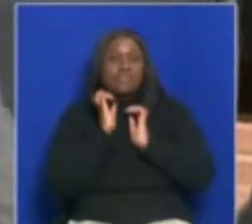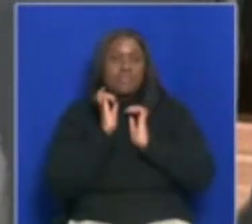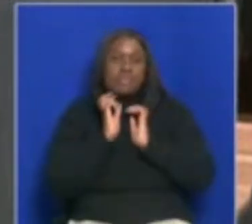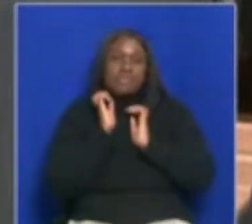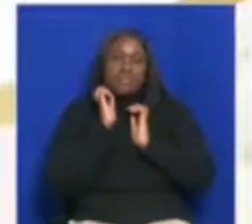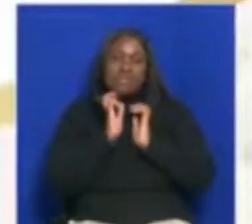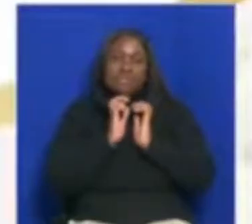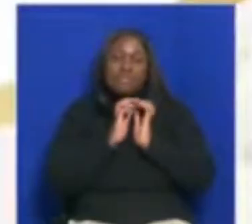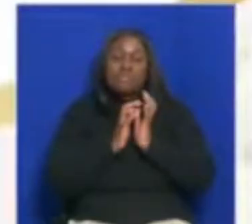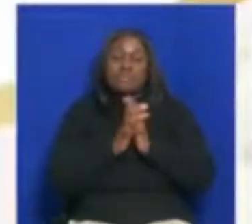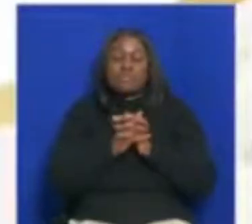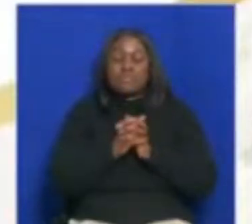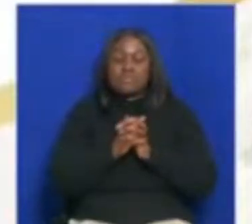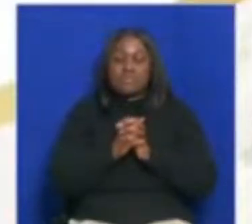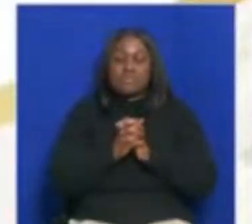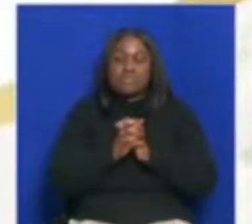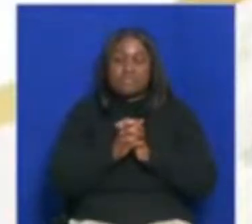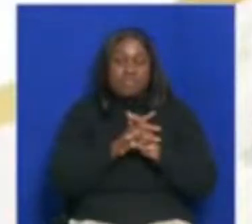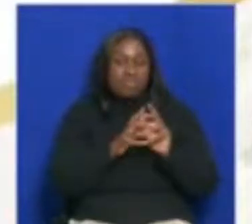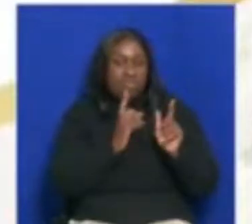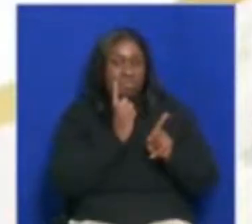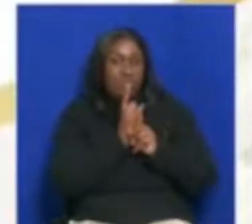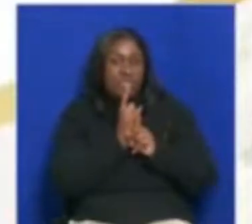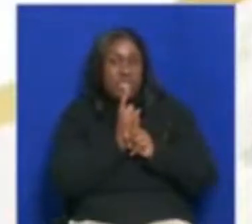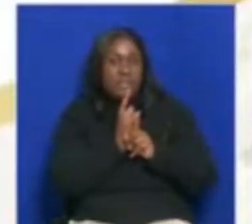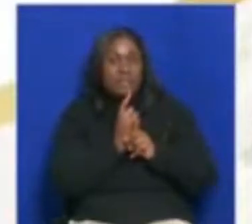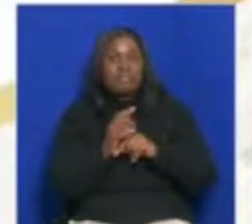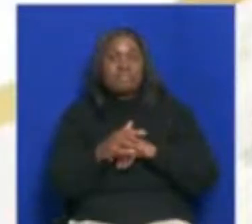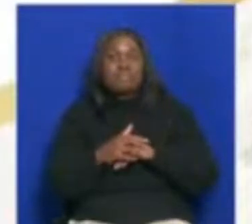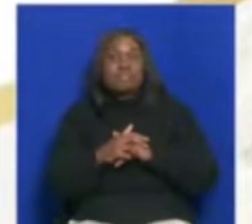deposits. That's correct, Commissioner.